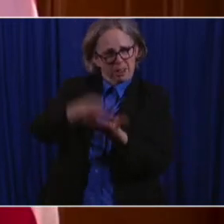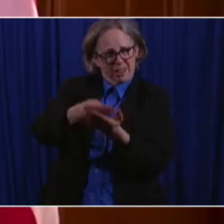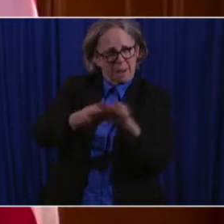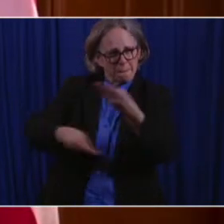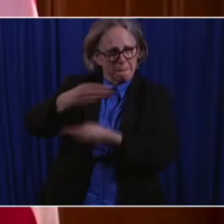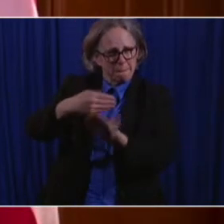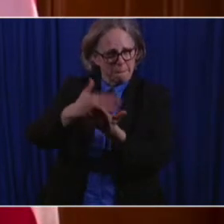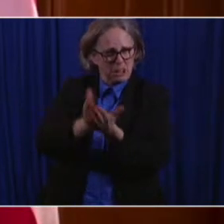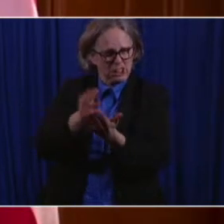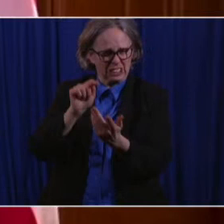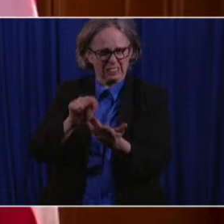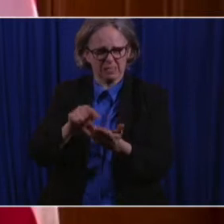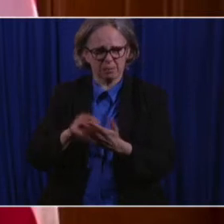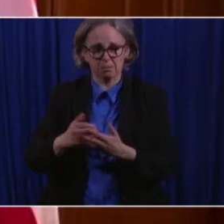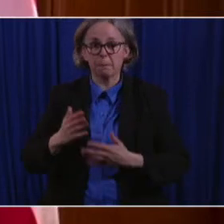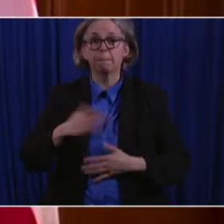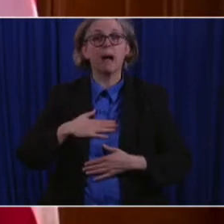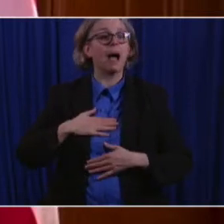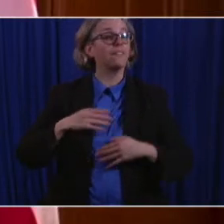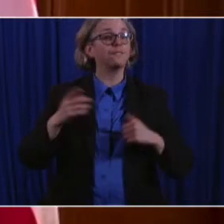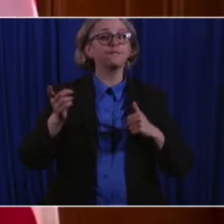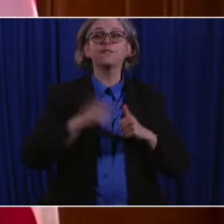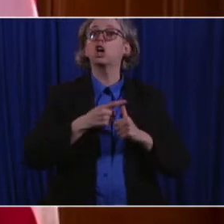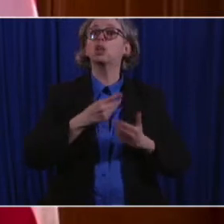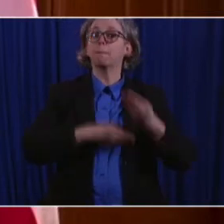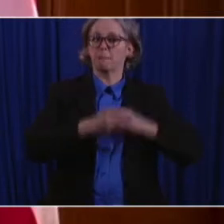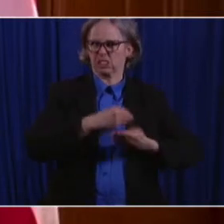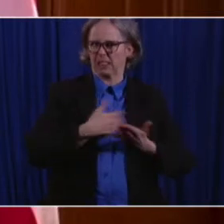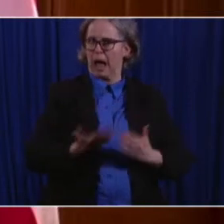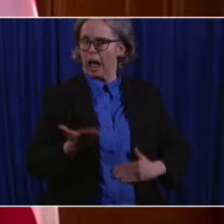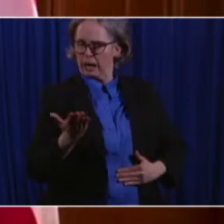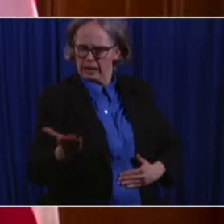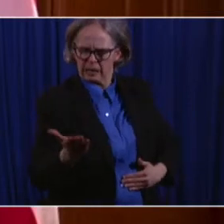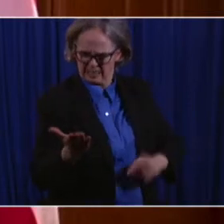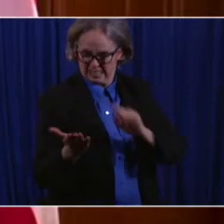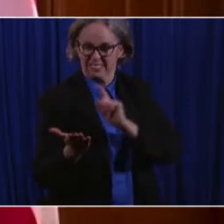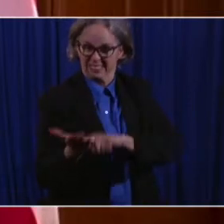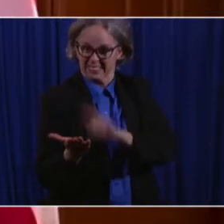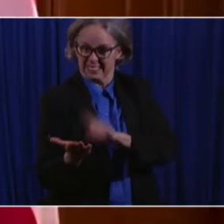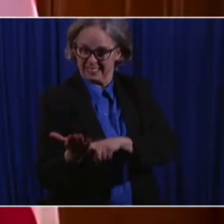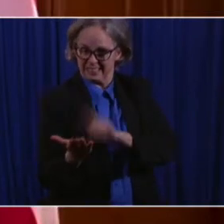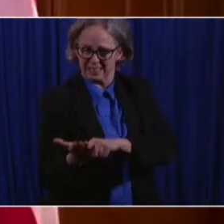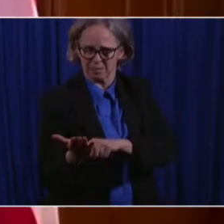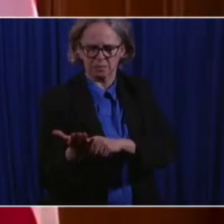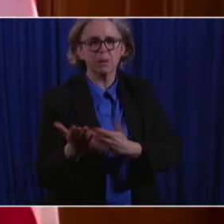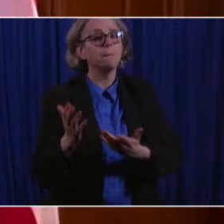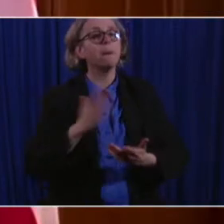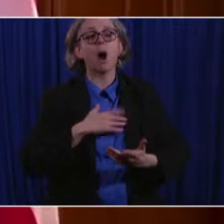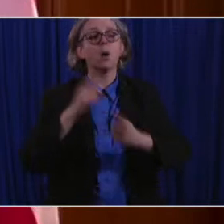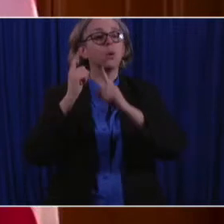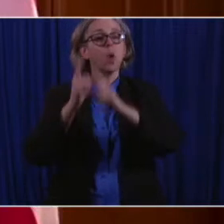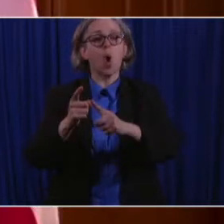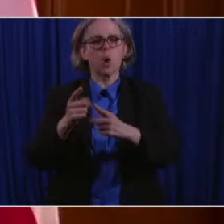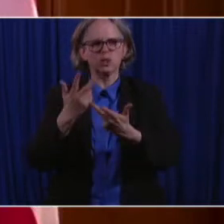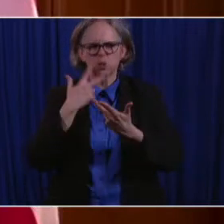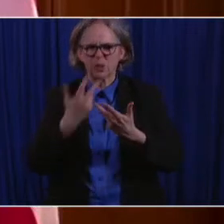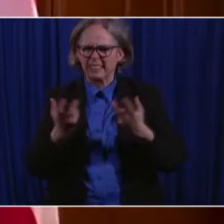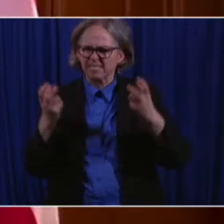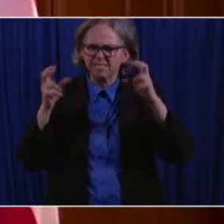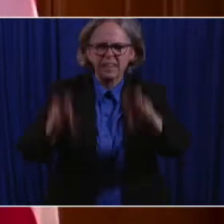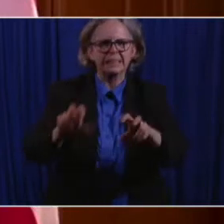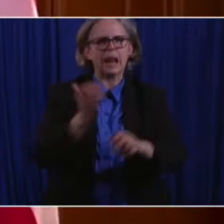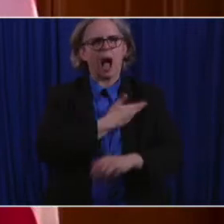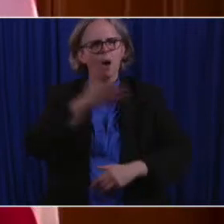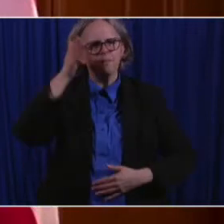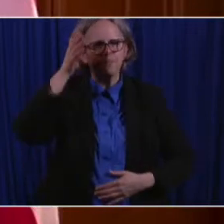our first budget, it was a budget that invested in the future. It was a budget that was passed by a Republican Senate